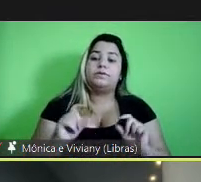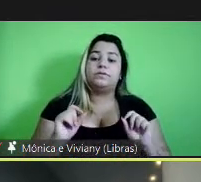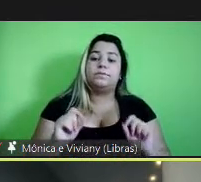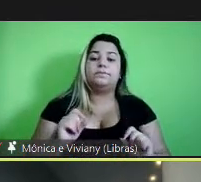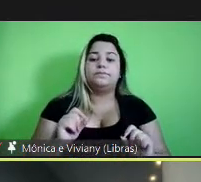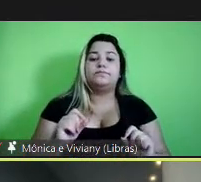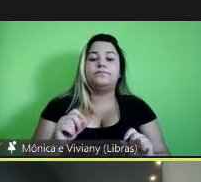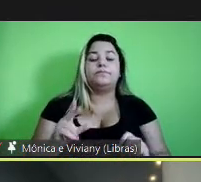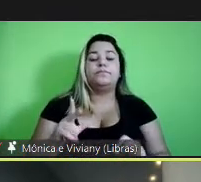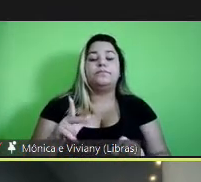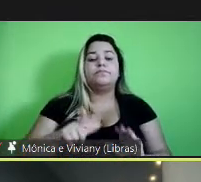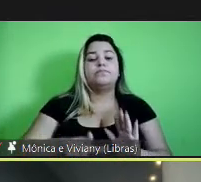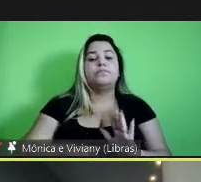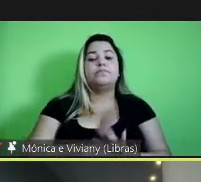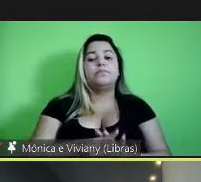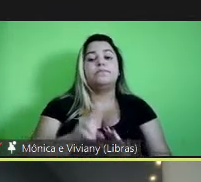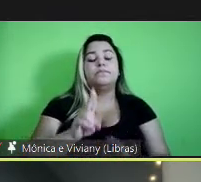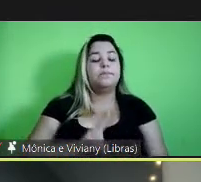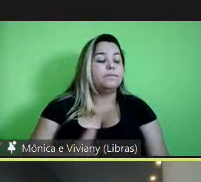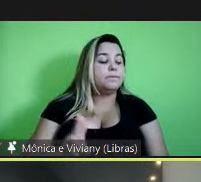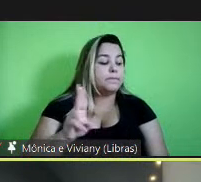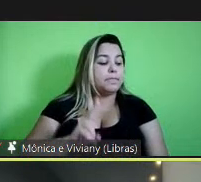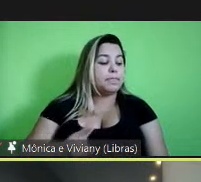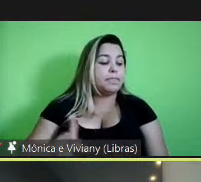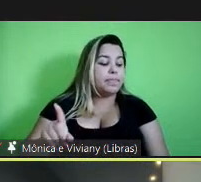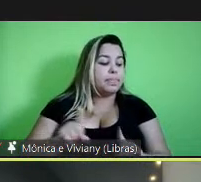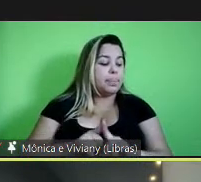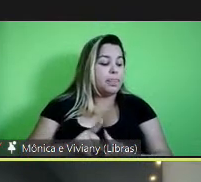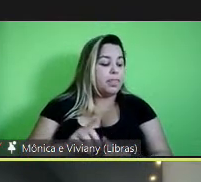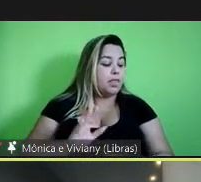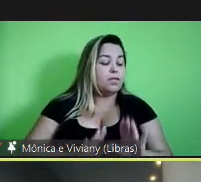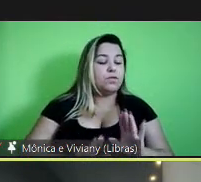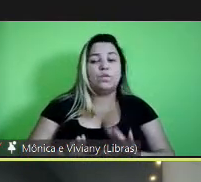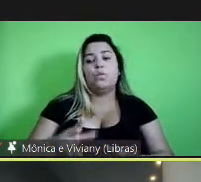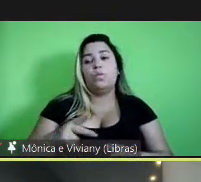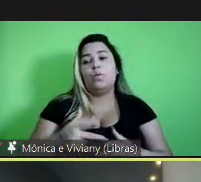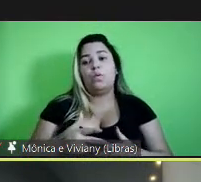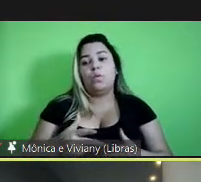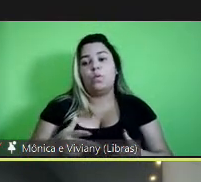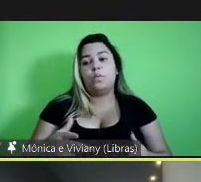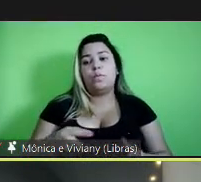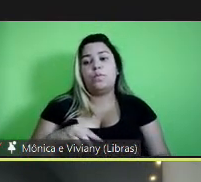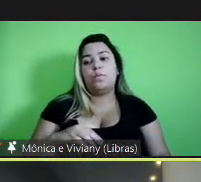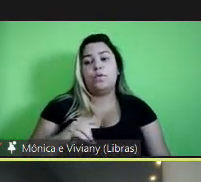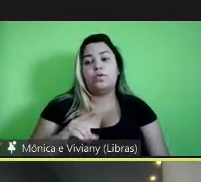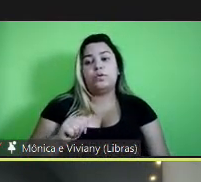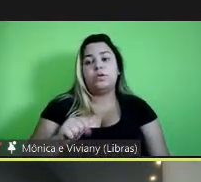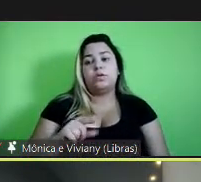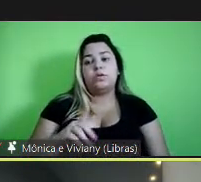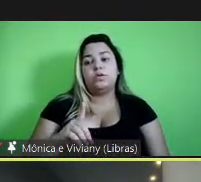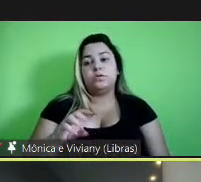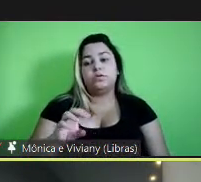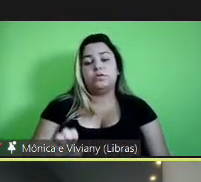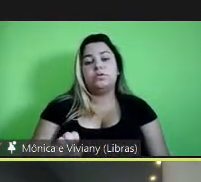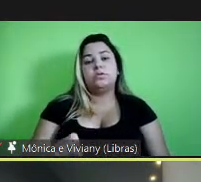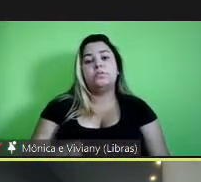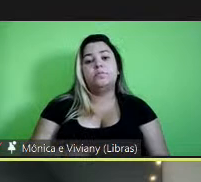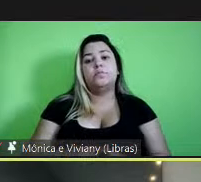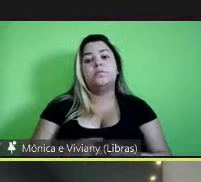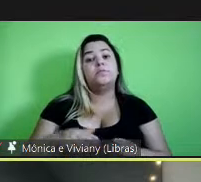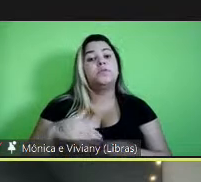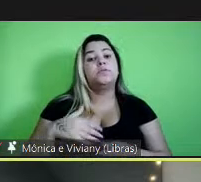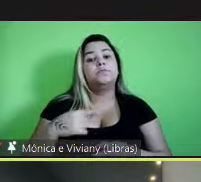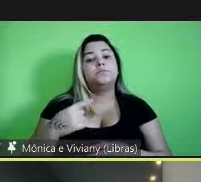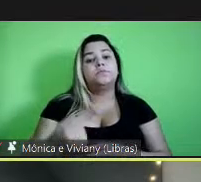it's going to be open, and also the users of obesity both in the individual as well